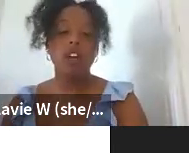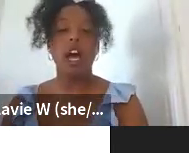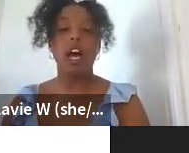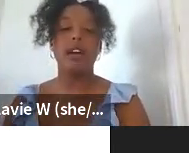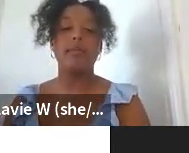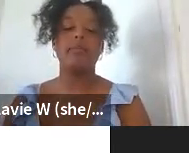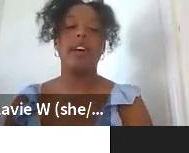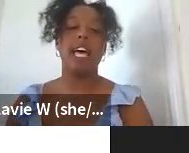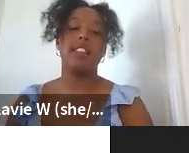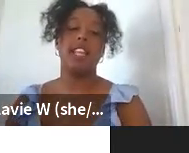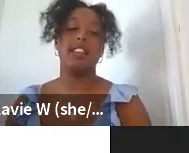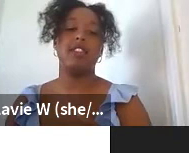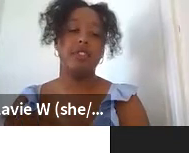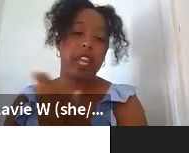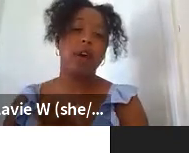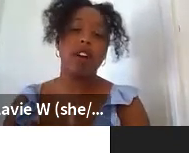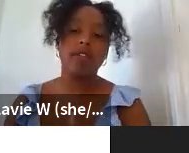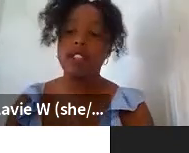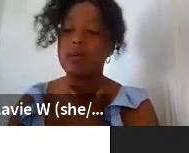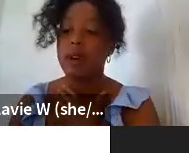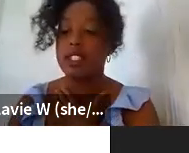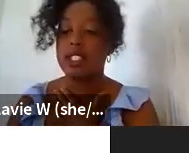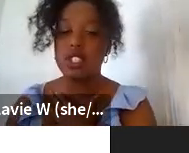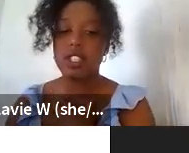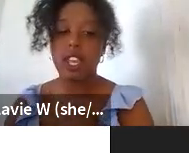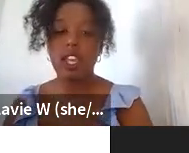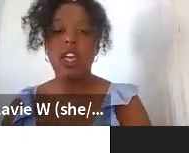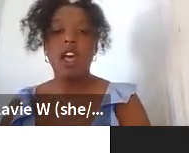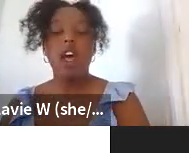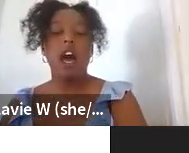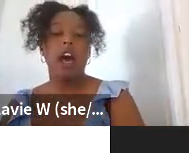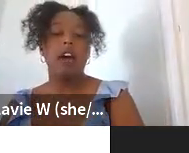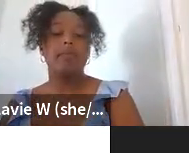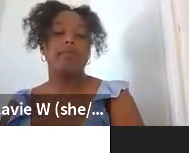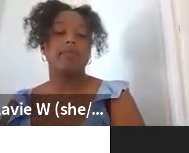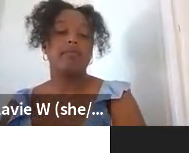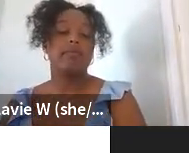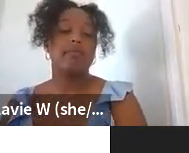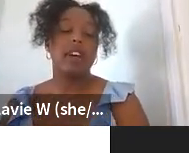flow and the frame of this presentation today.